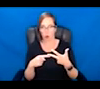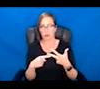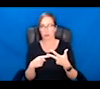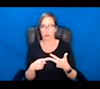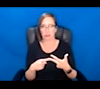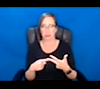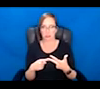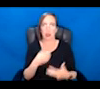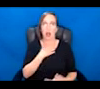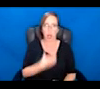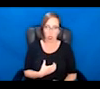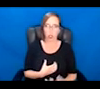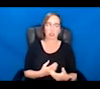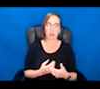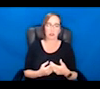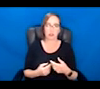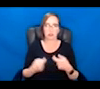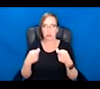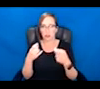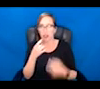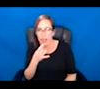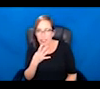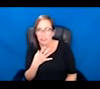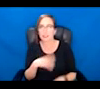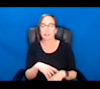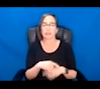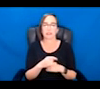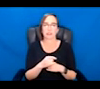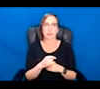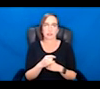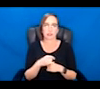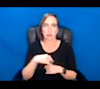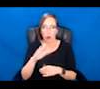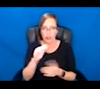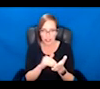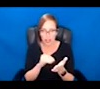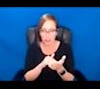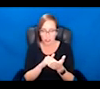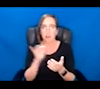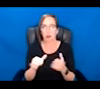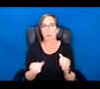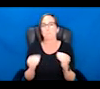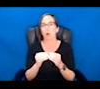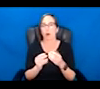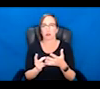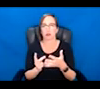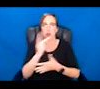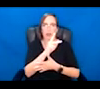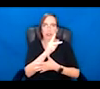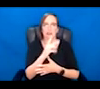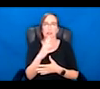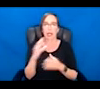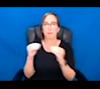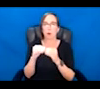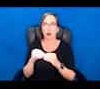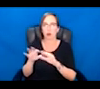as hunger or the need for lights or the need to treat illnesses, which again are more proliferant in our communities because of where we